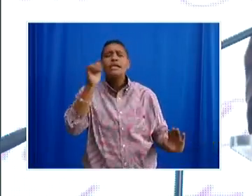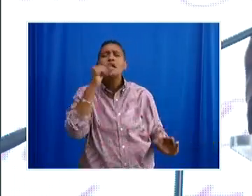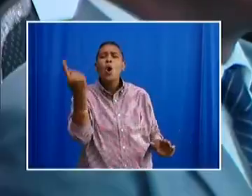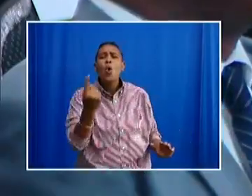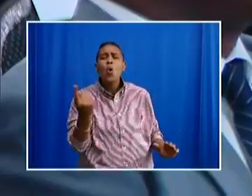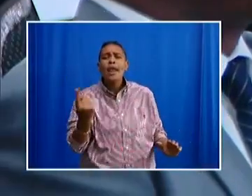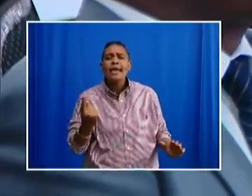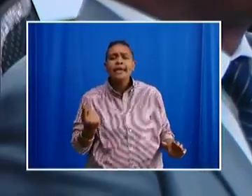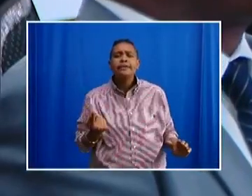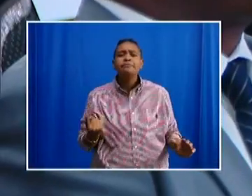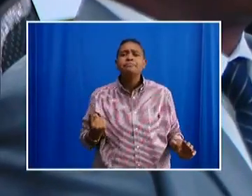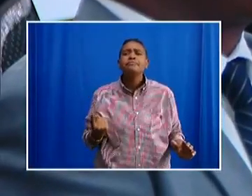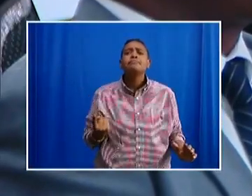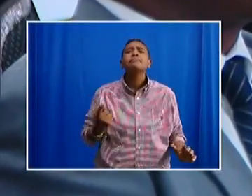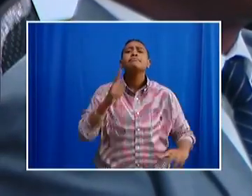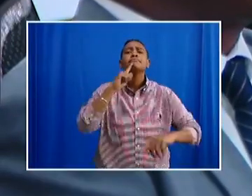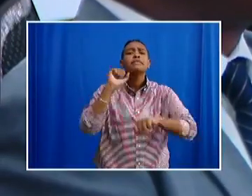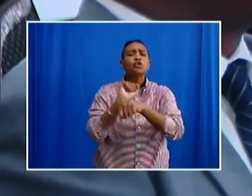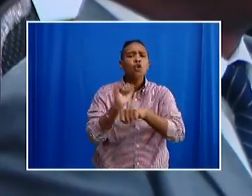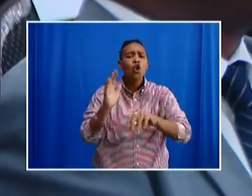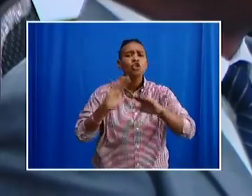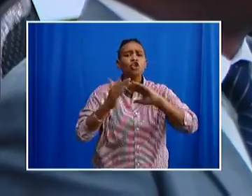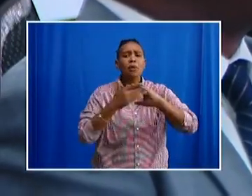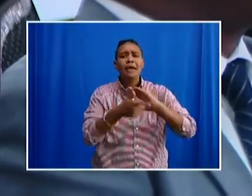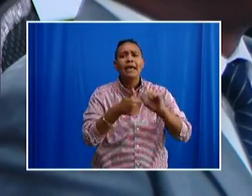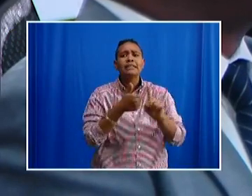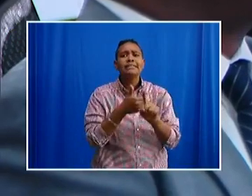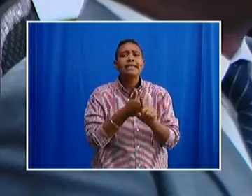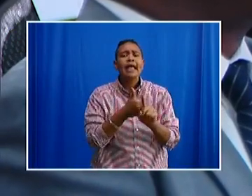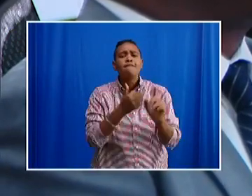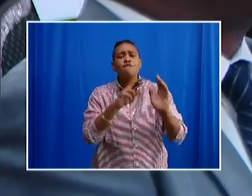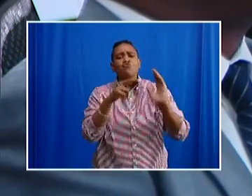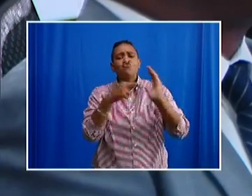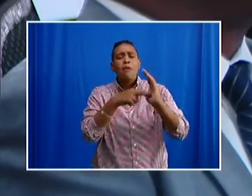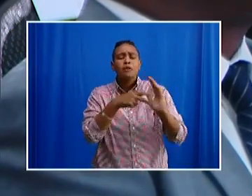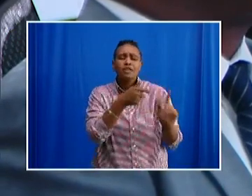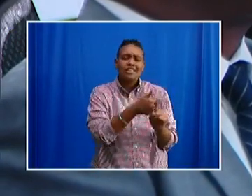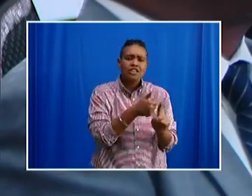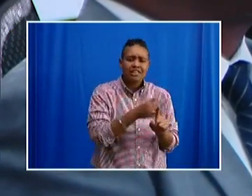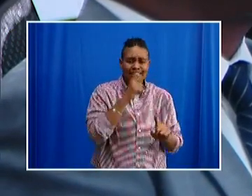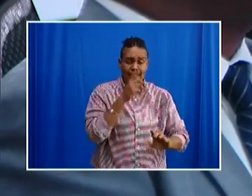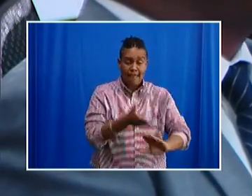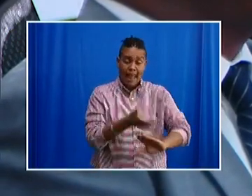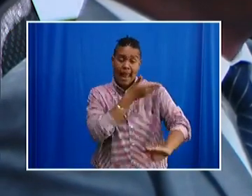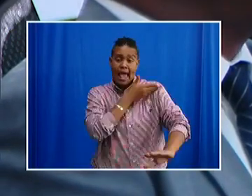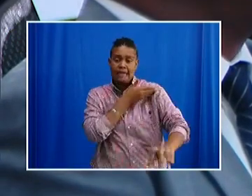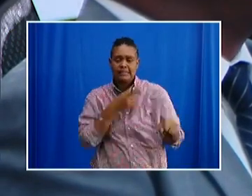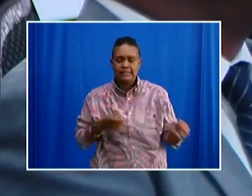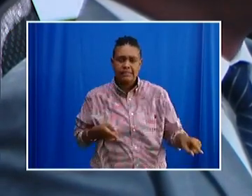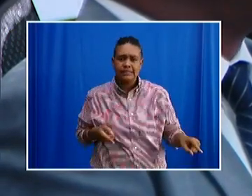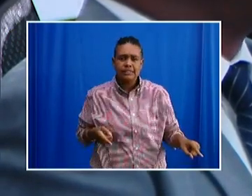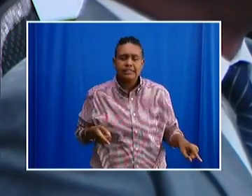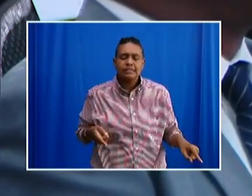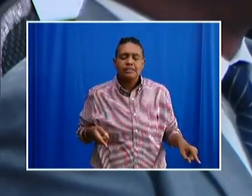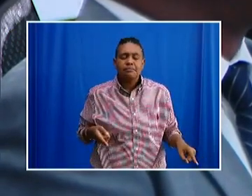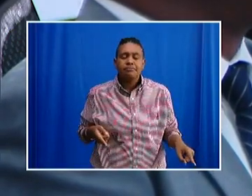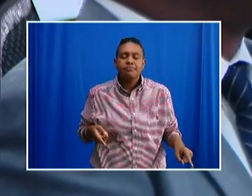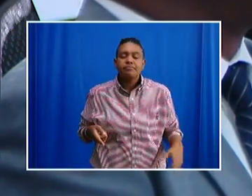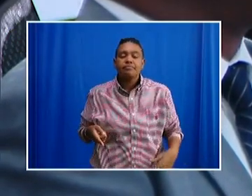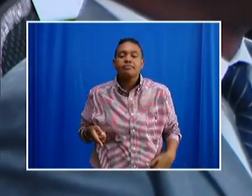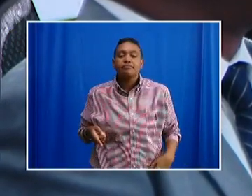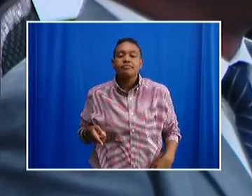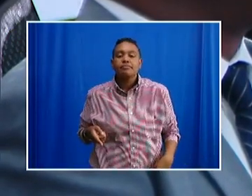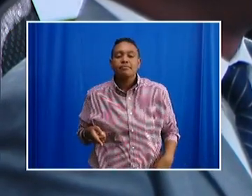only ensure Jamaica's reputation is enhanced as